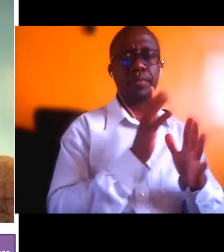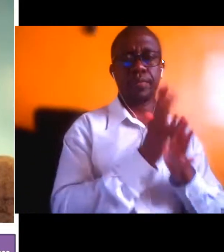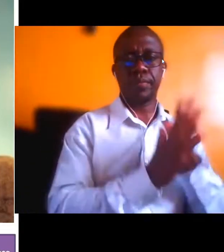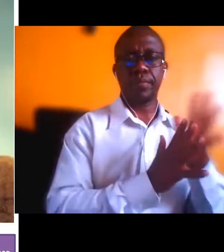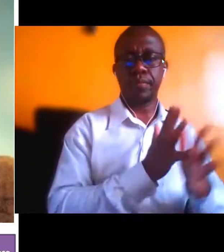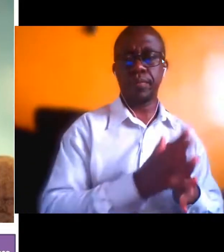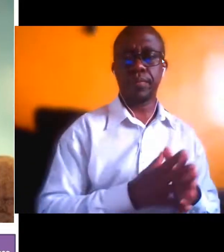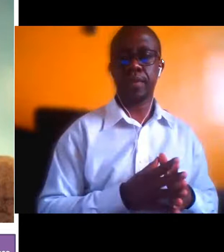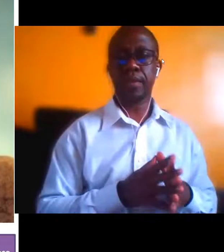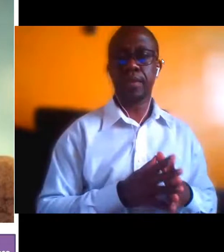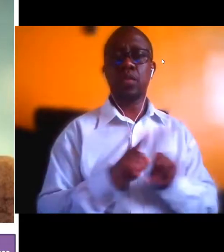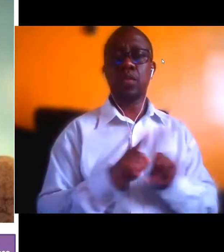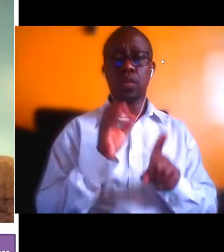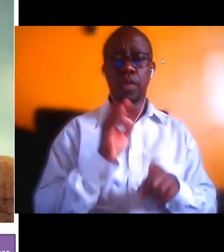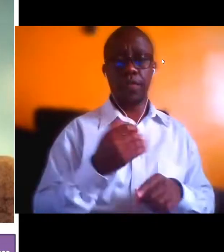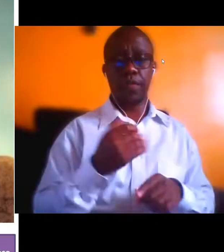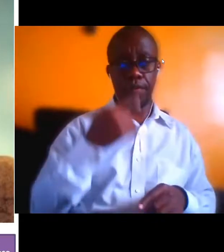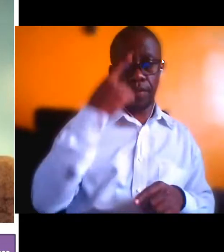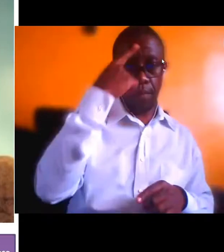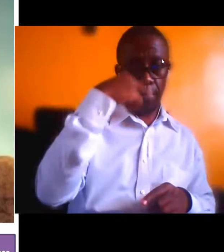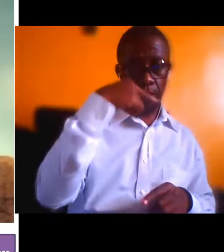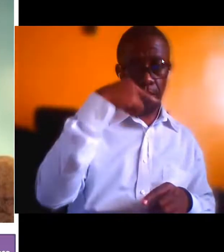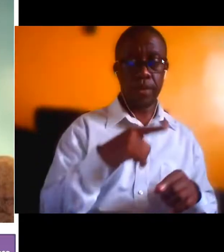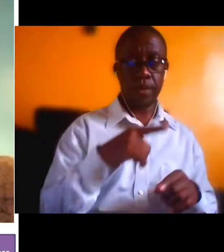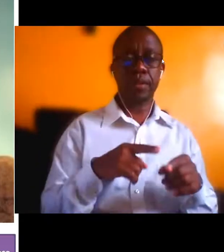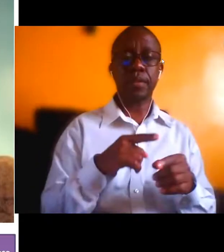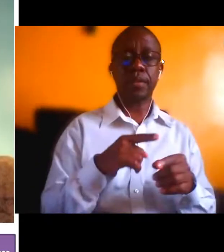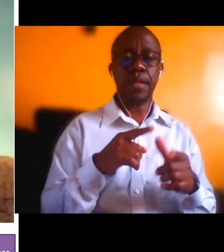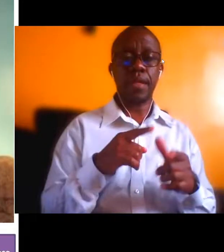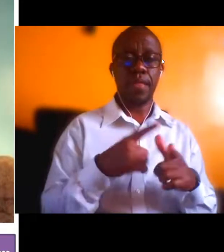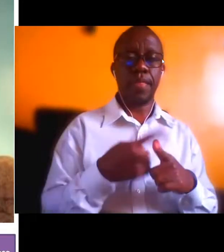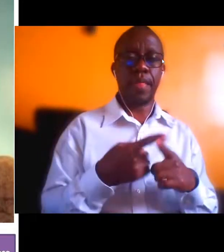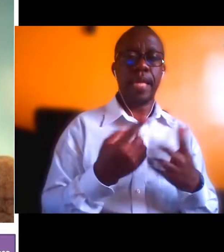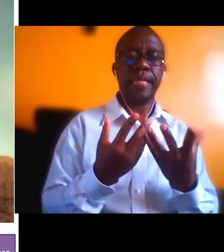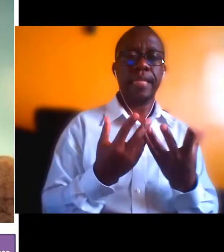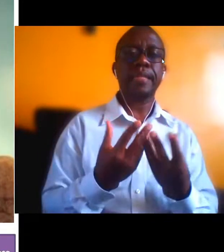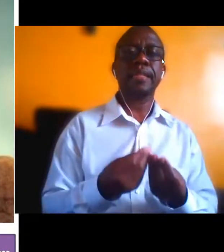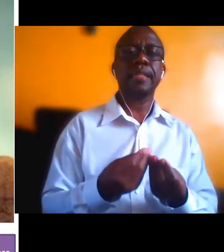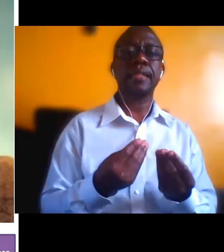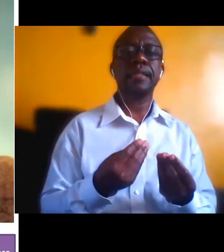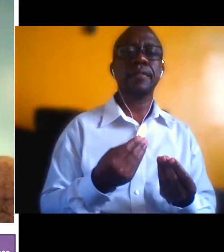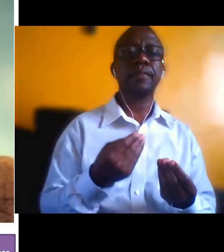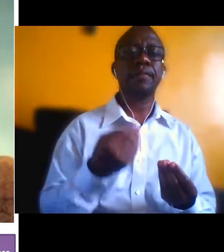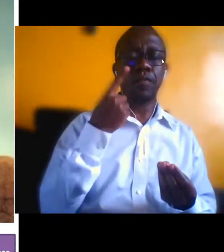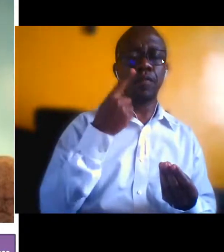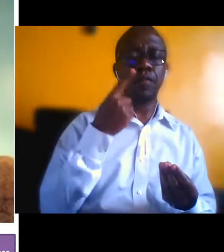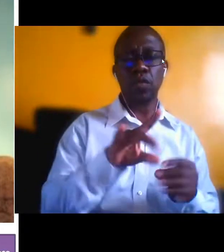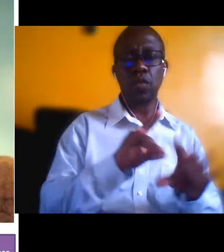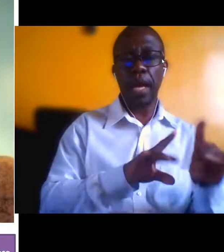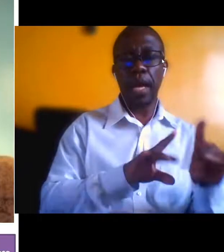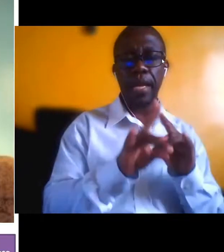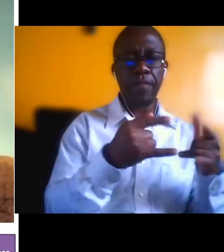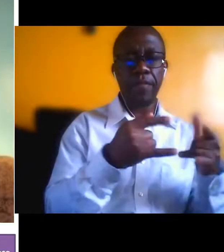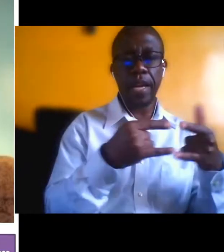if we do have these policies, or some of them, then the question will be, what do we think are main gaps? If we don't have some